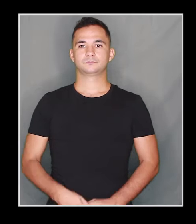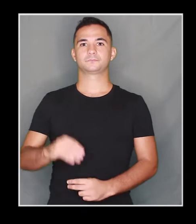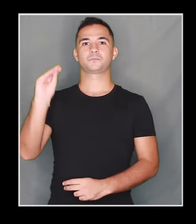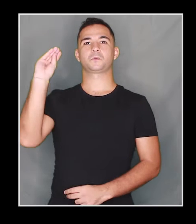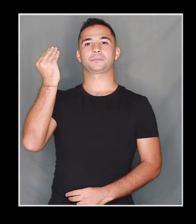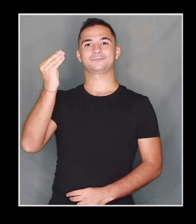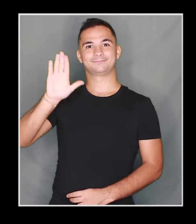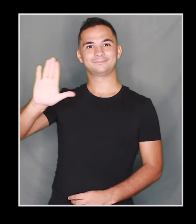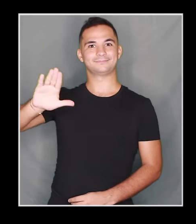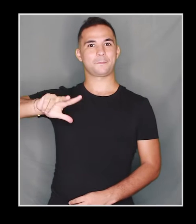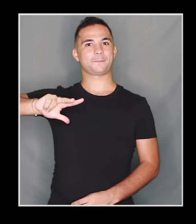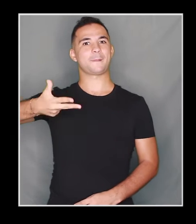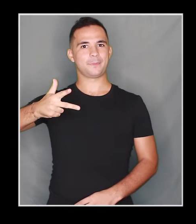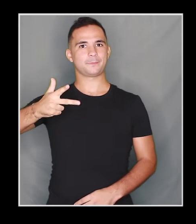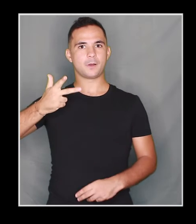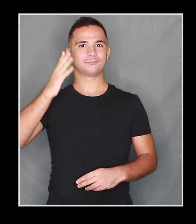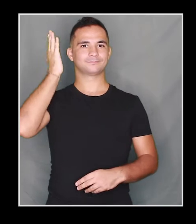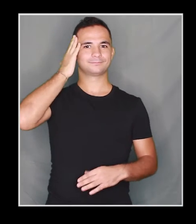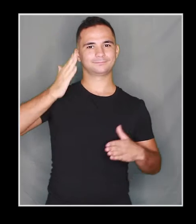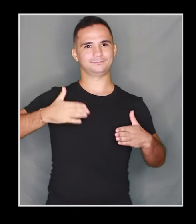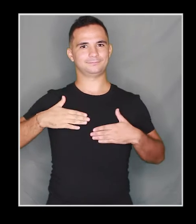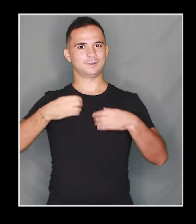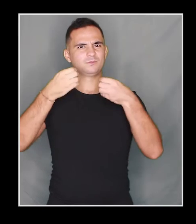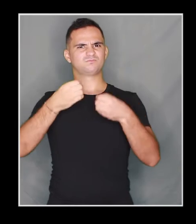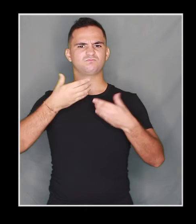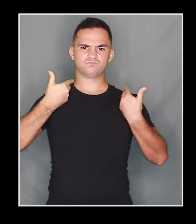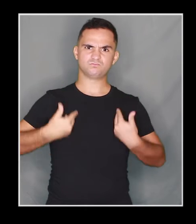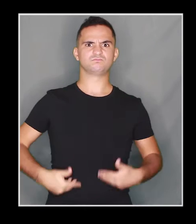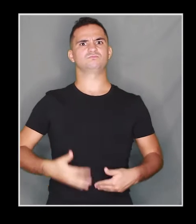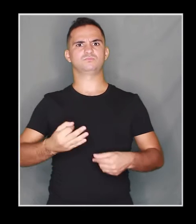The Palermo Pupo has a hardwood torso and legs,